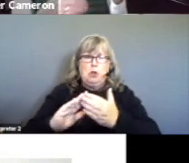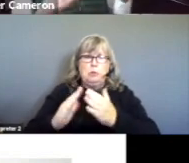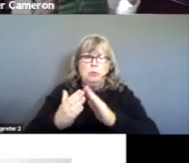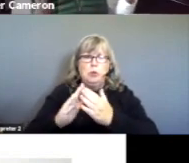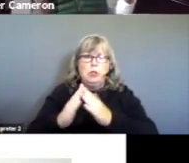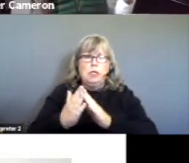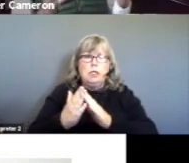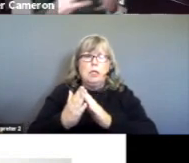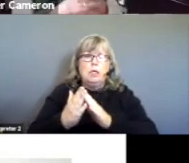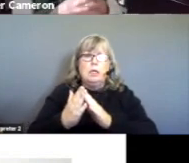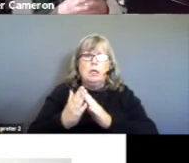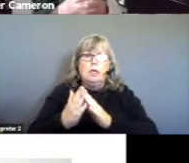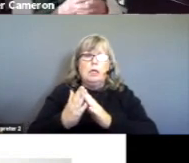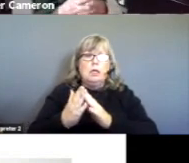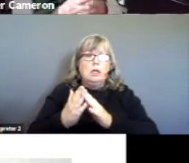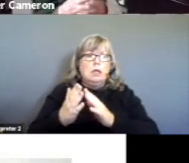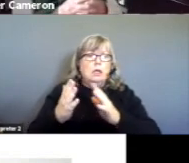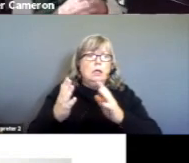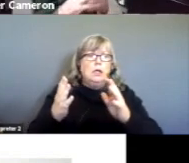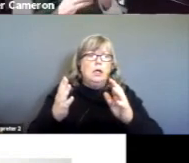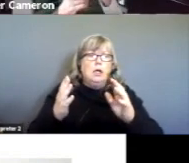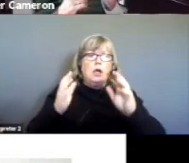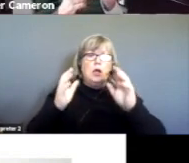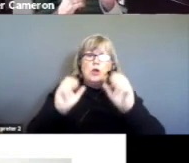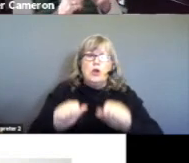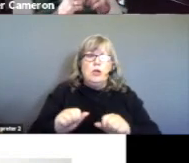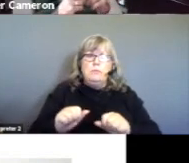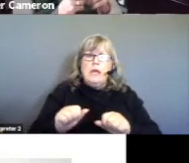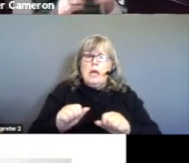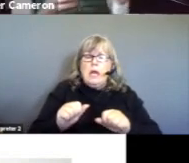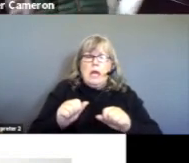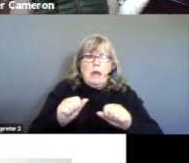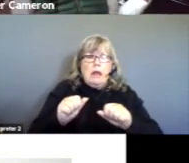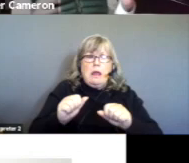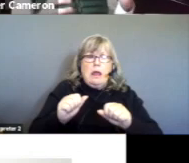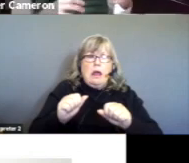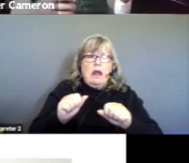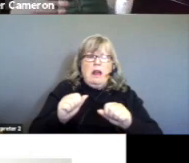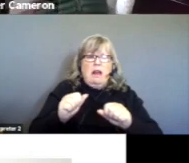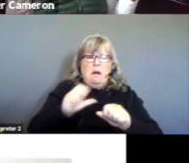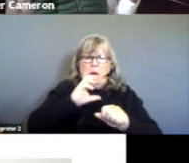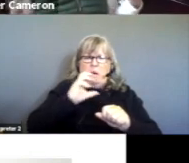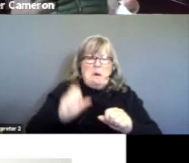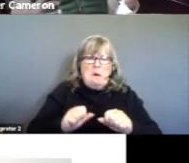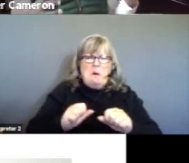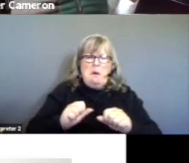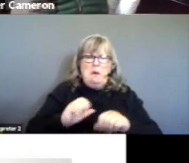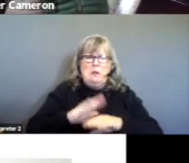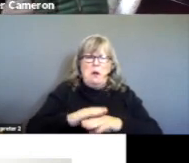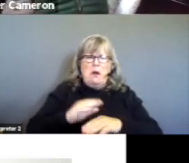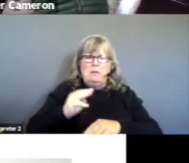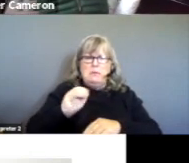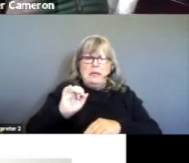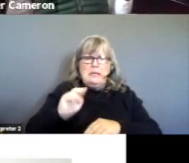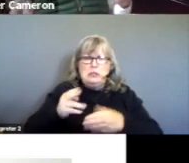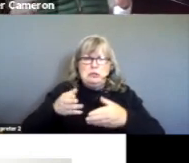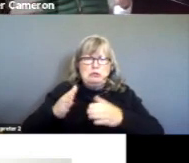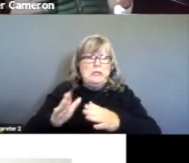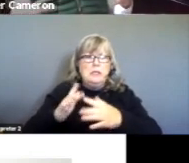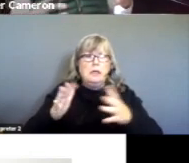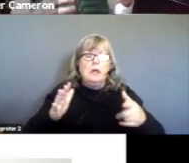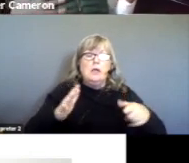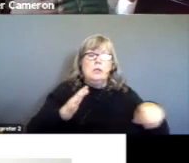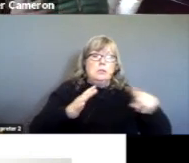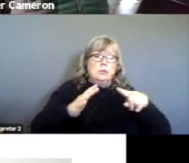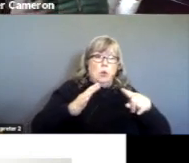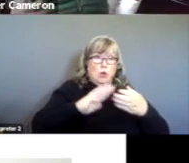a burned out fire trap on the main street. But no, the community came together, they sold shares, they did some